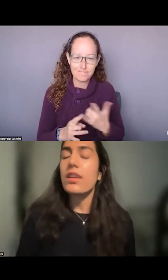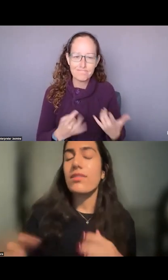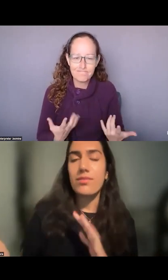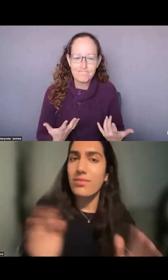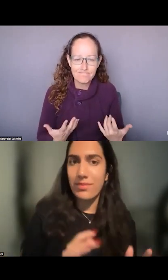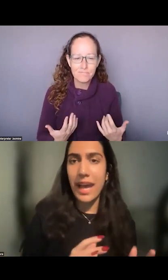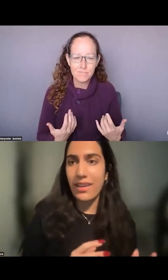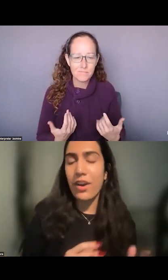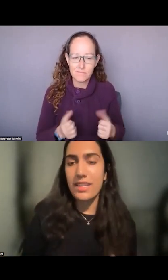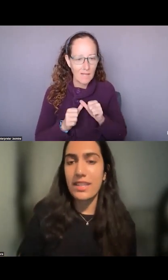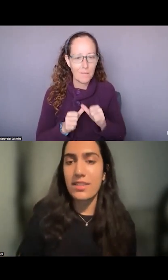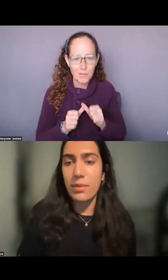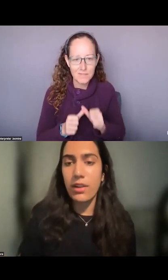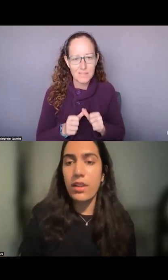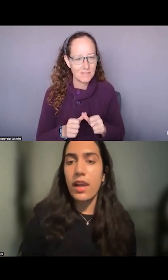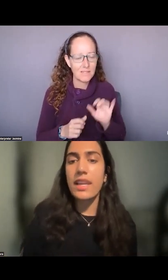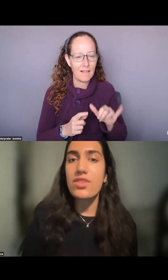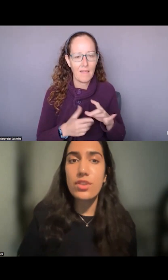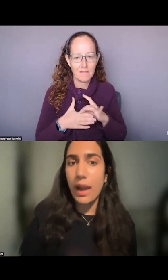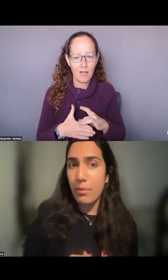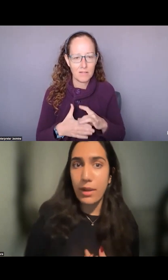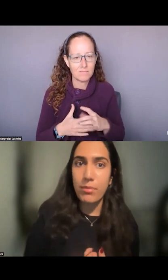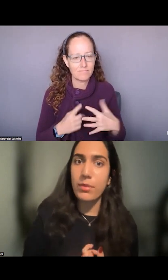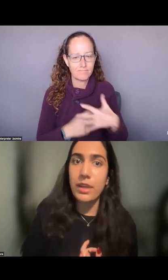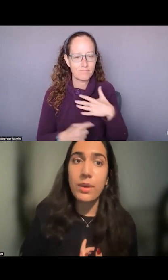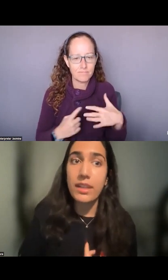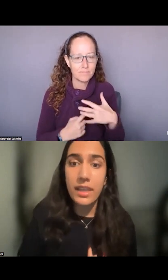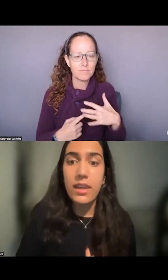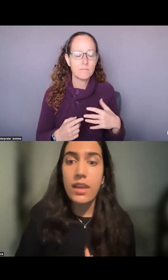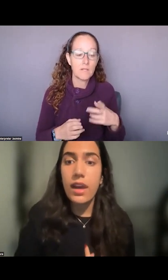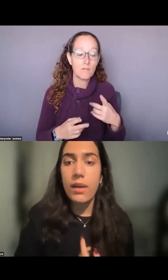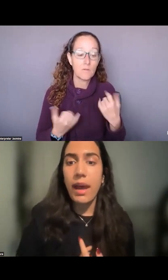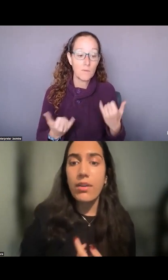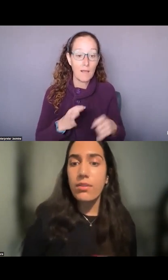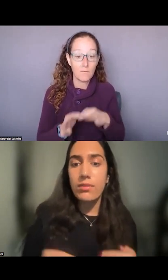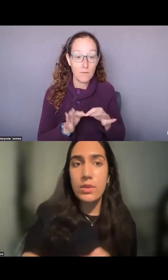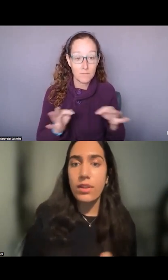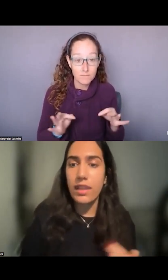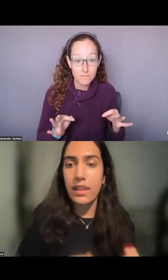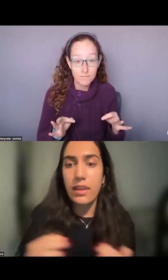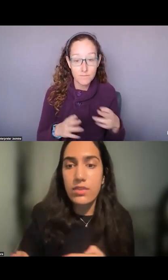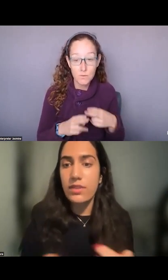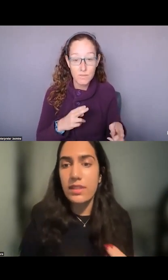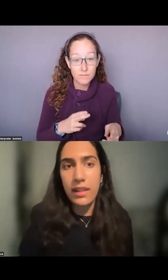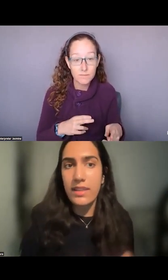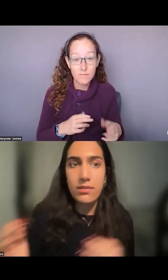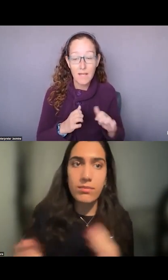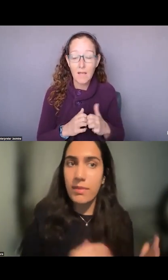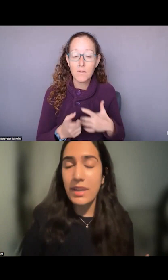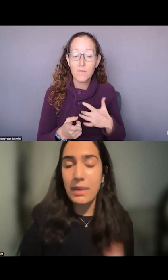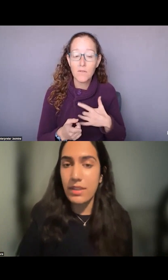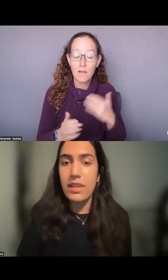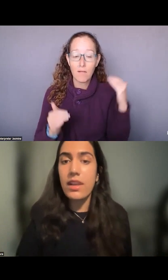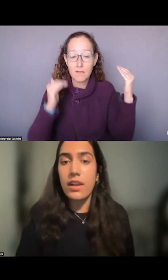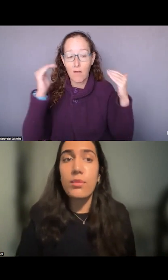just that context as well. I guess just to wrap it up really quickly, how do you all think that adults and allies, and